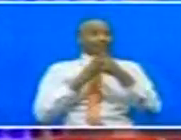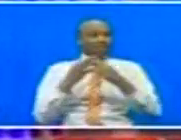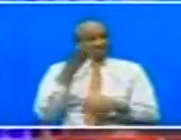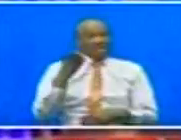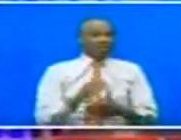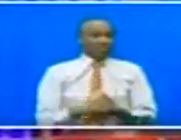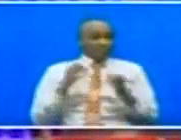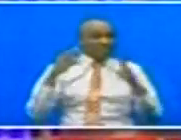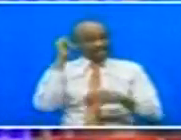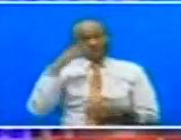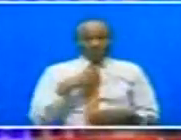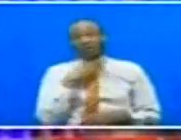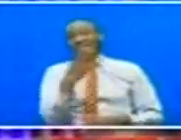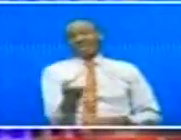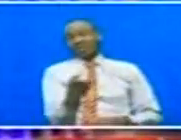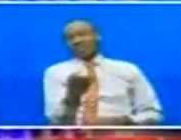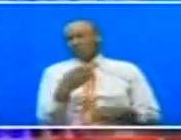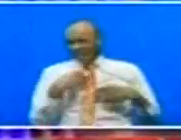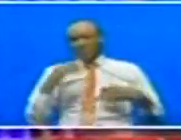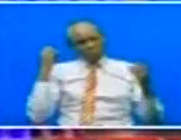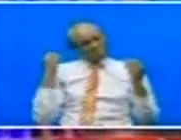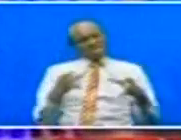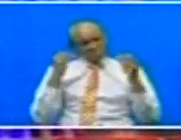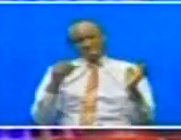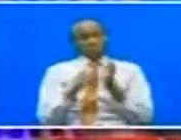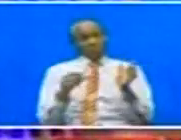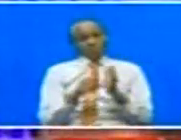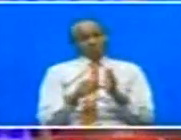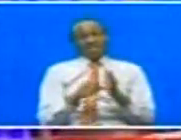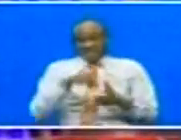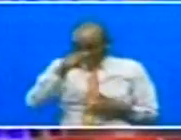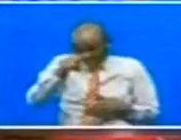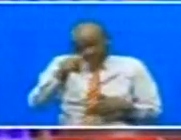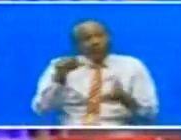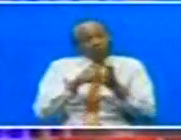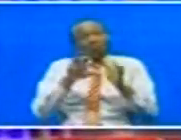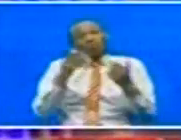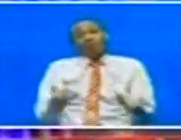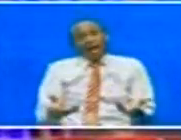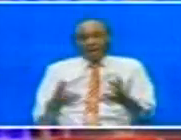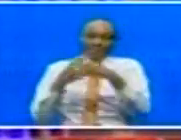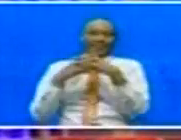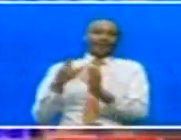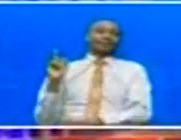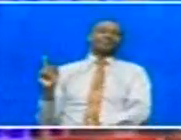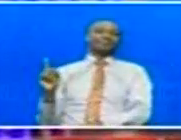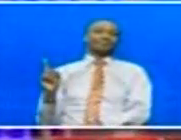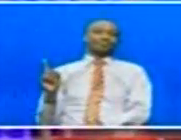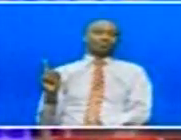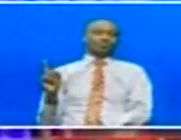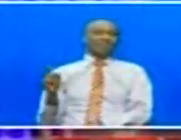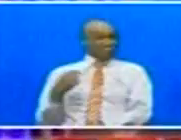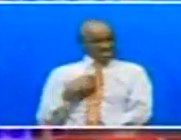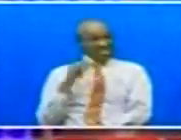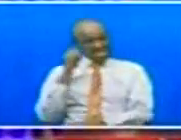there. Mm. All right? We have had so many problems, the cause of which is America. Mm. So for me, as